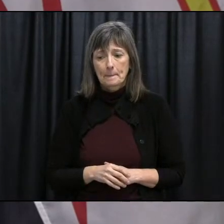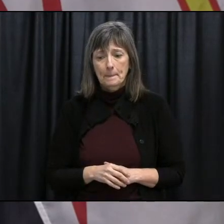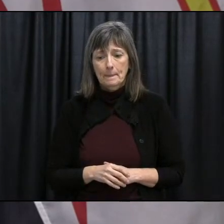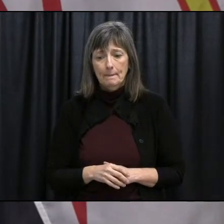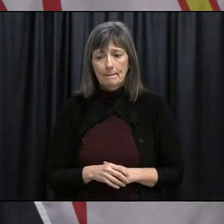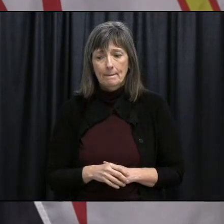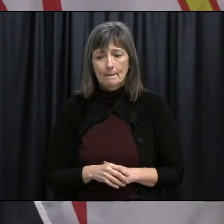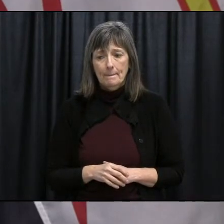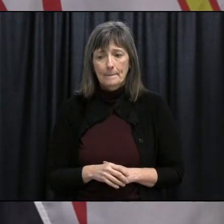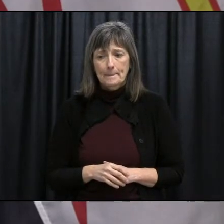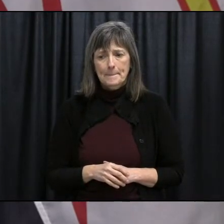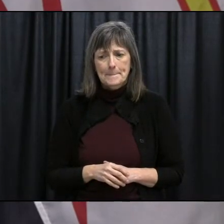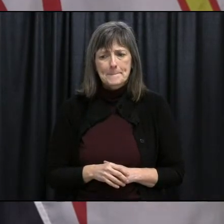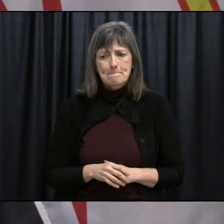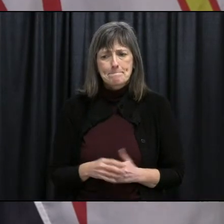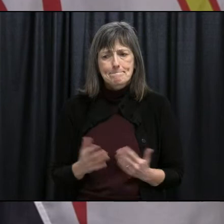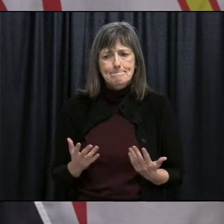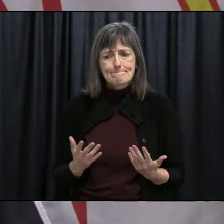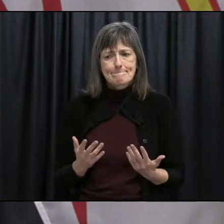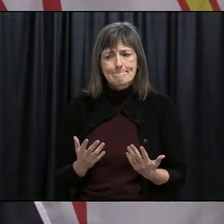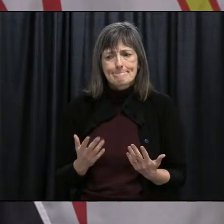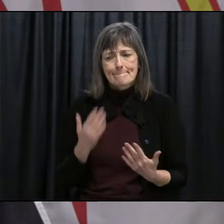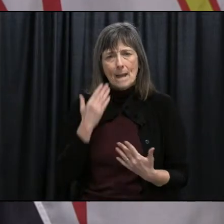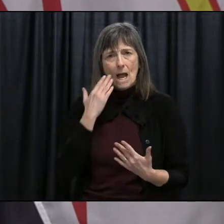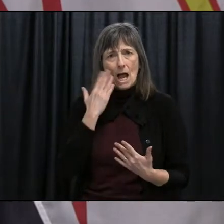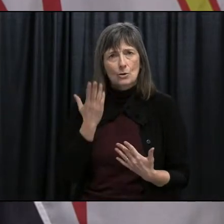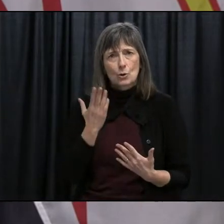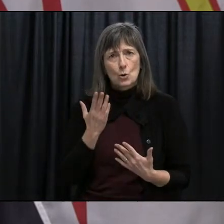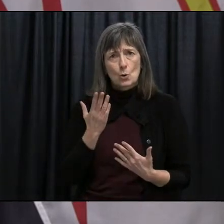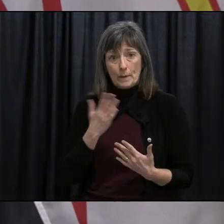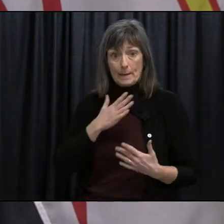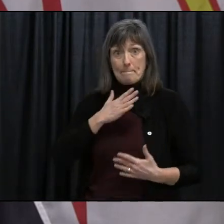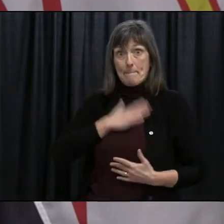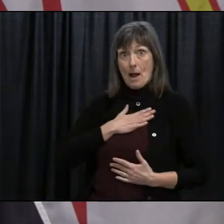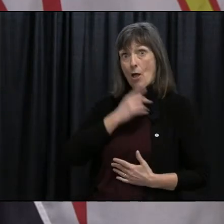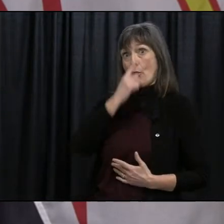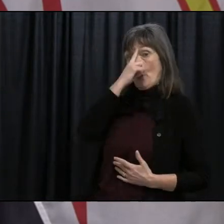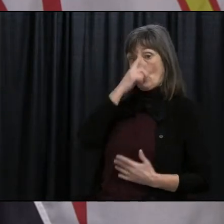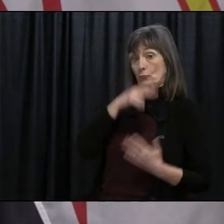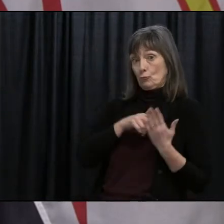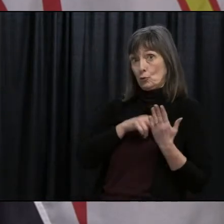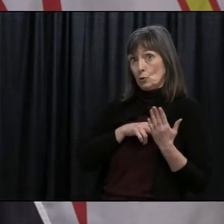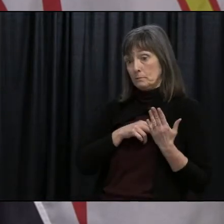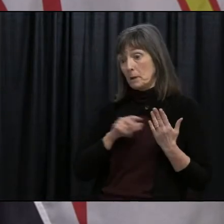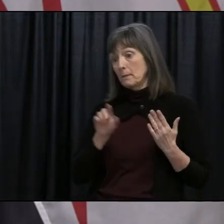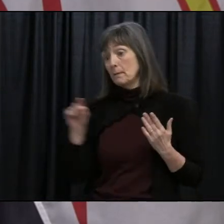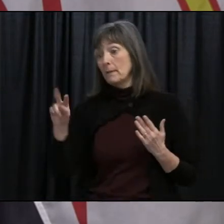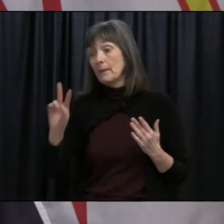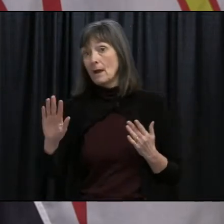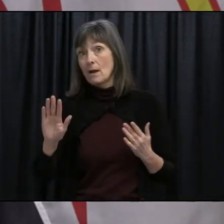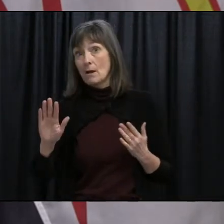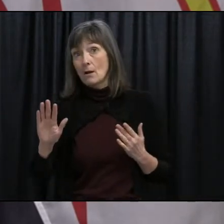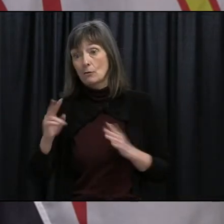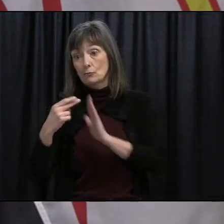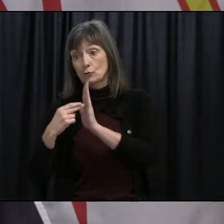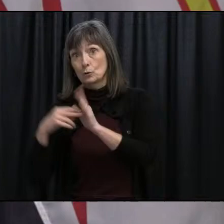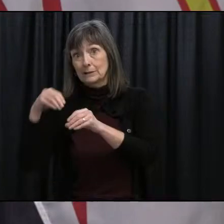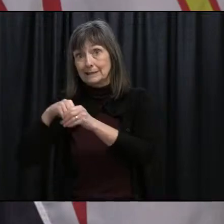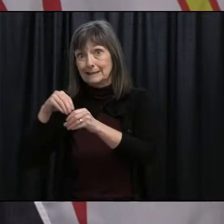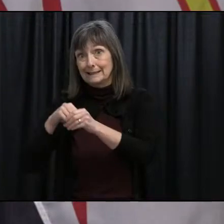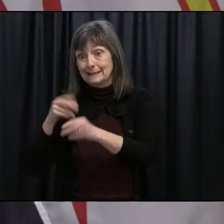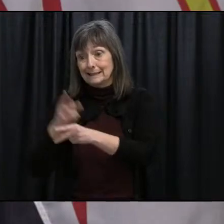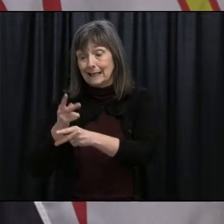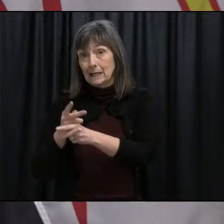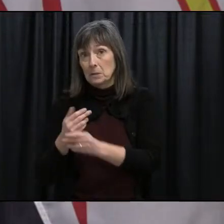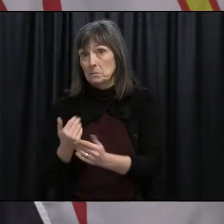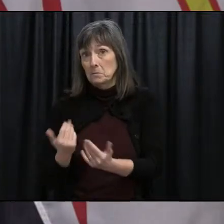So I'm not sure if there's a different recommendation there that people are going by. And as to the other,